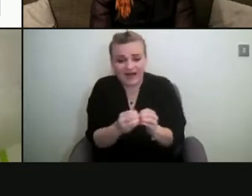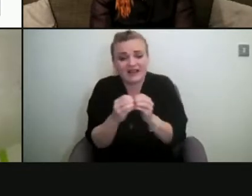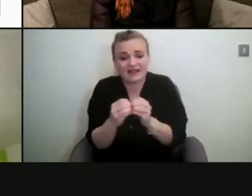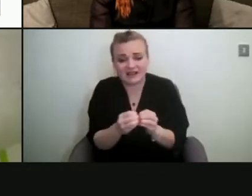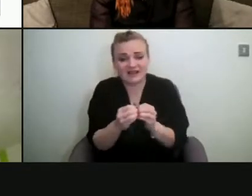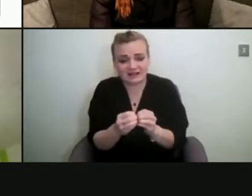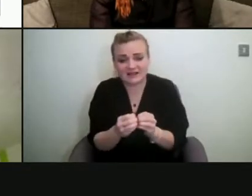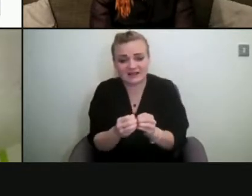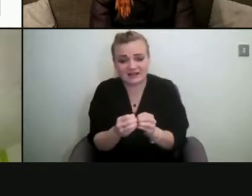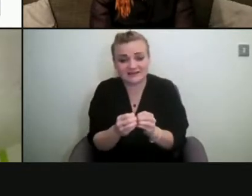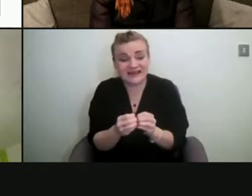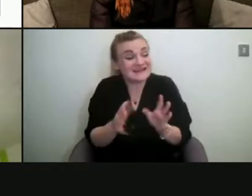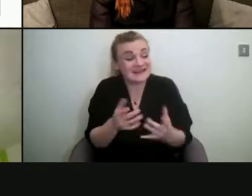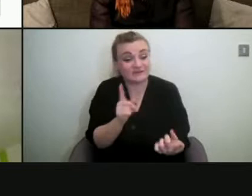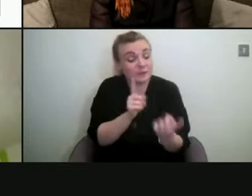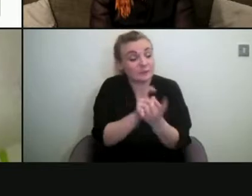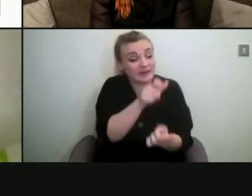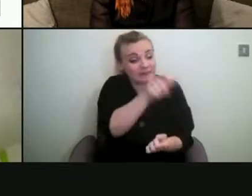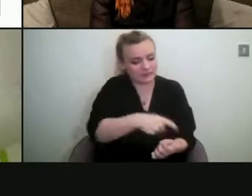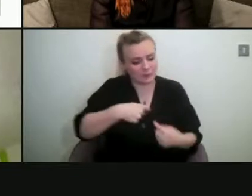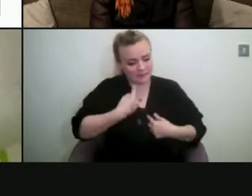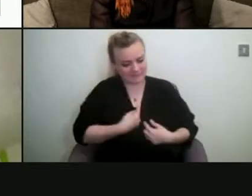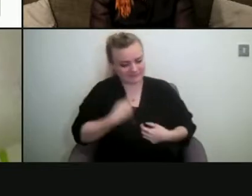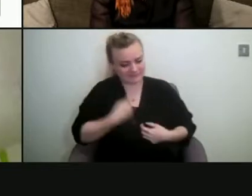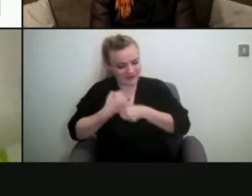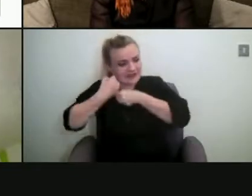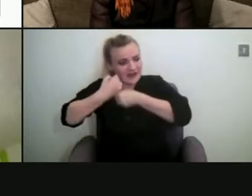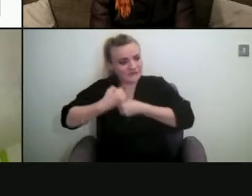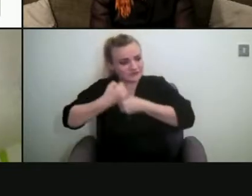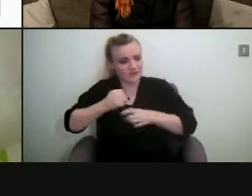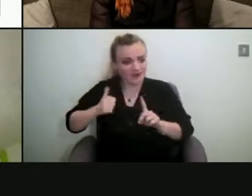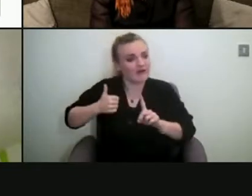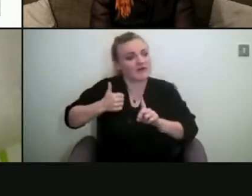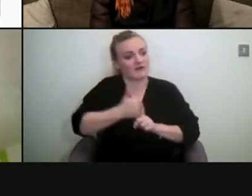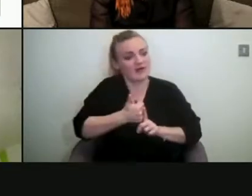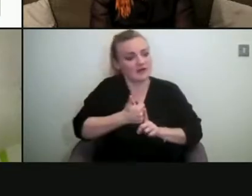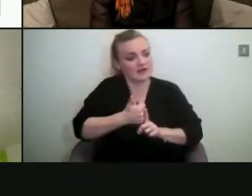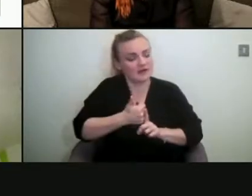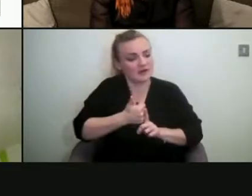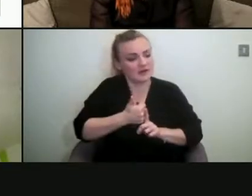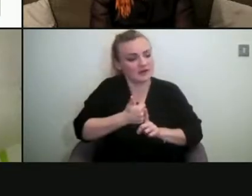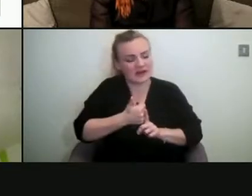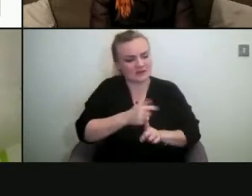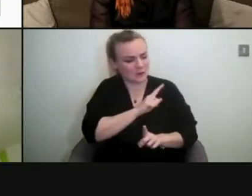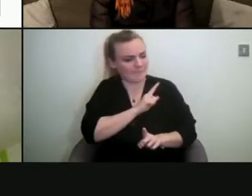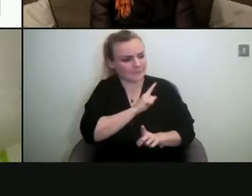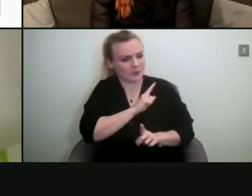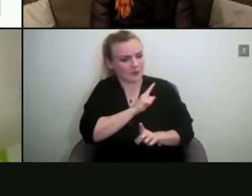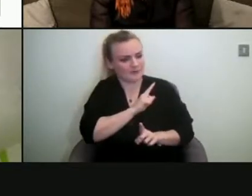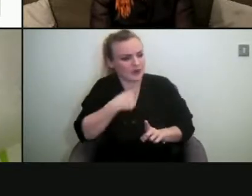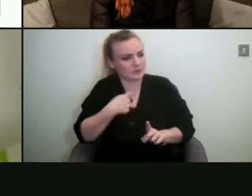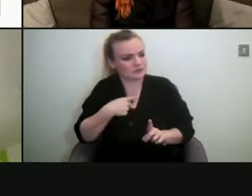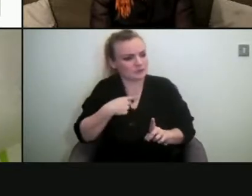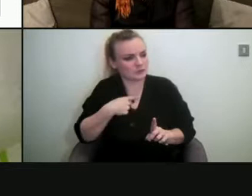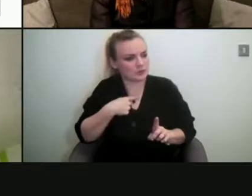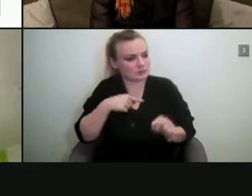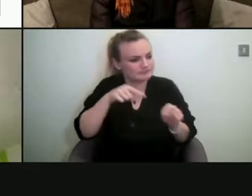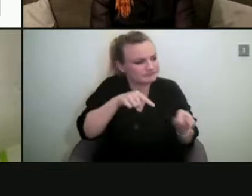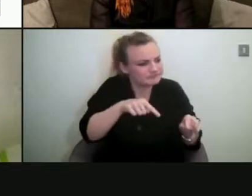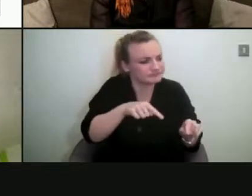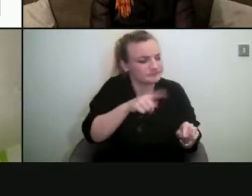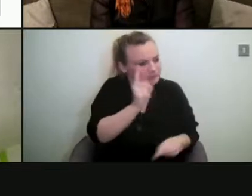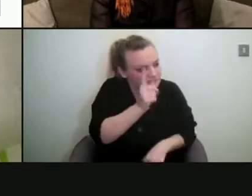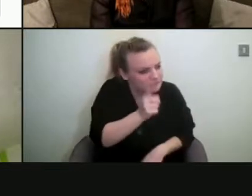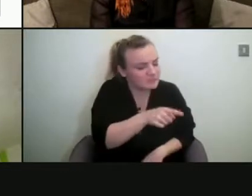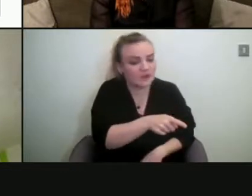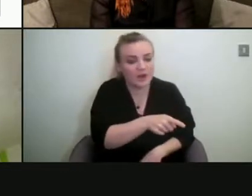and you're trying to advocate for yourself, you're not doing it in a way to, be antagonistic. You are genuinely trying